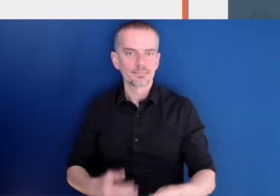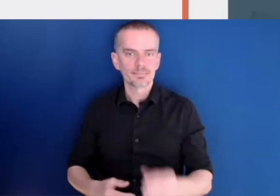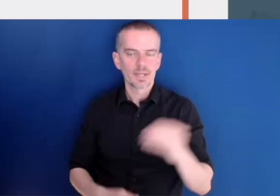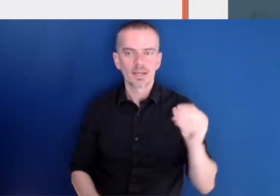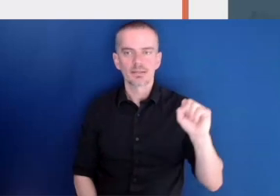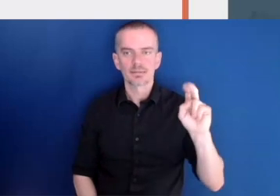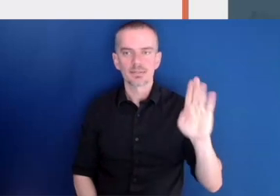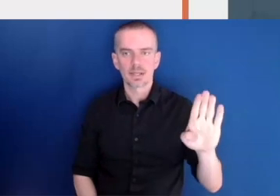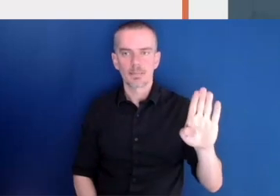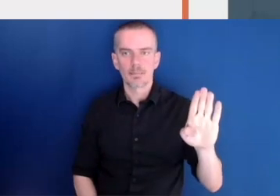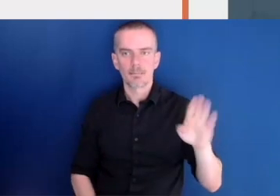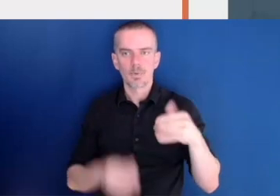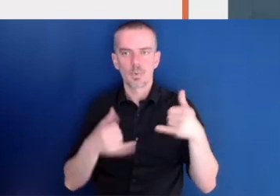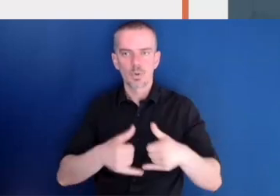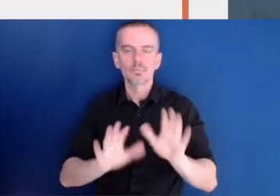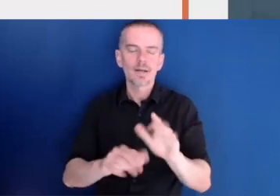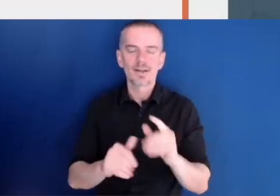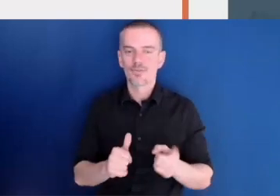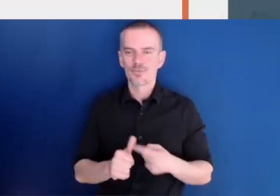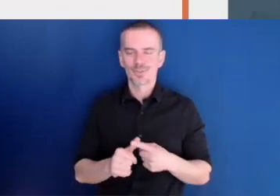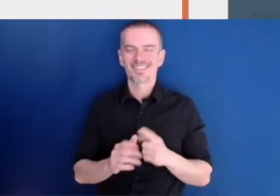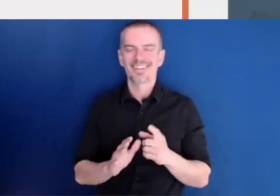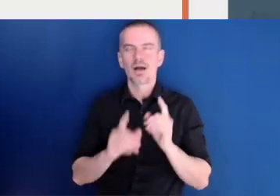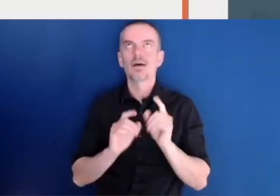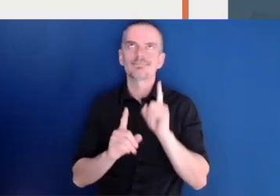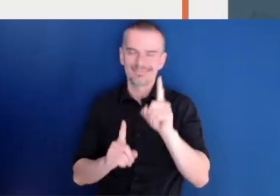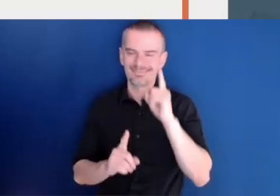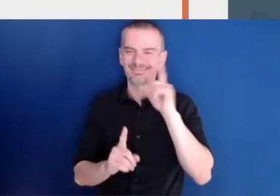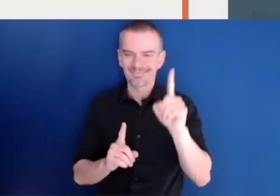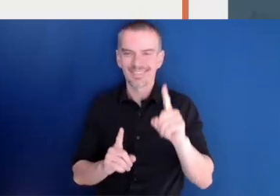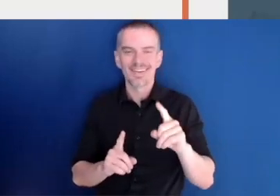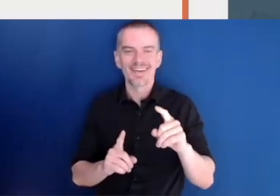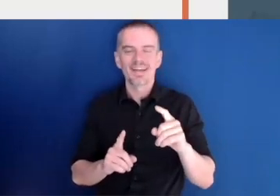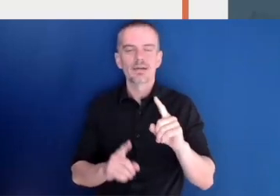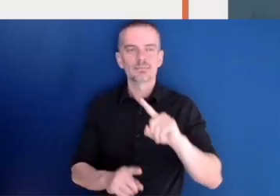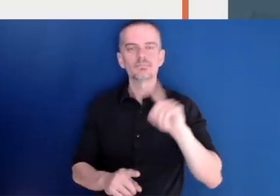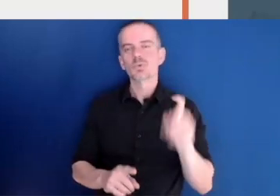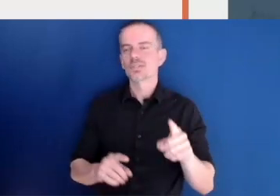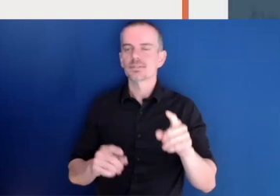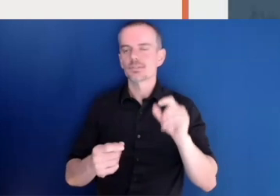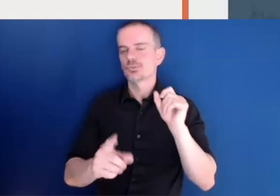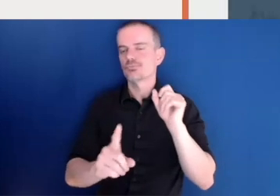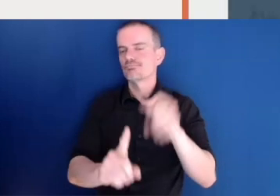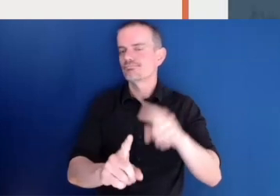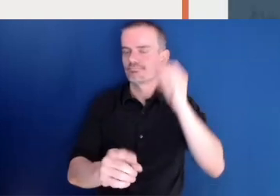subawards. But before we do that, sorry, we do have a little question to get your